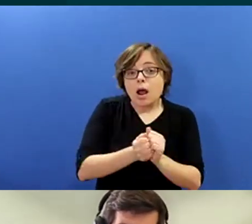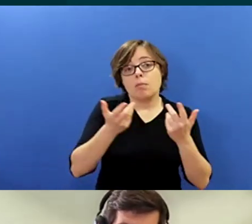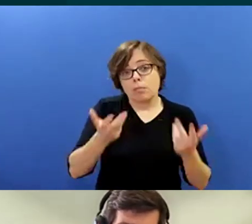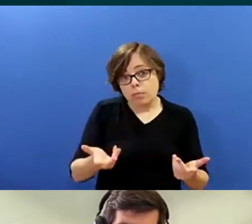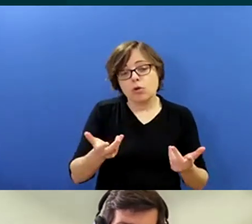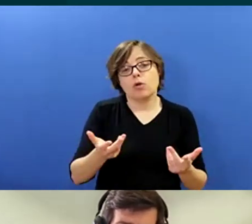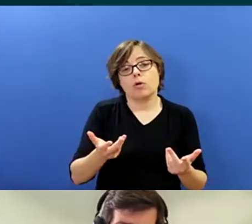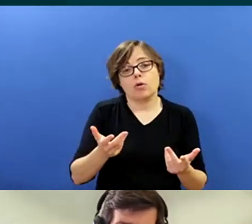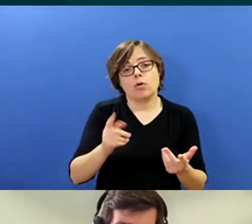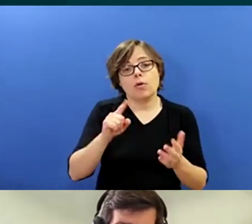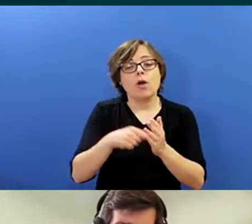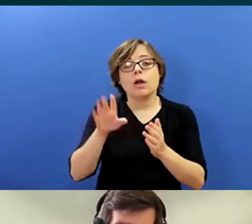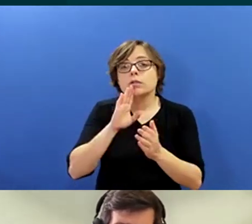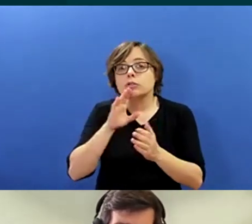it.